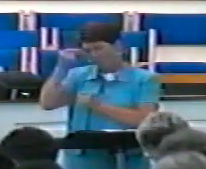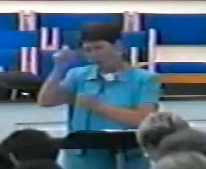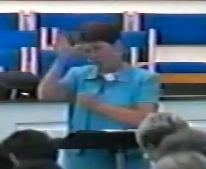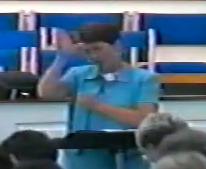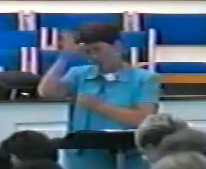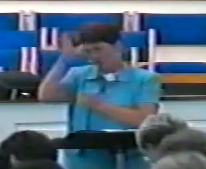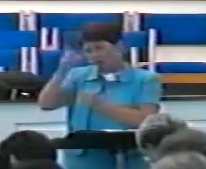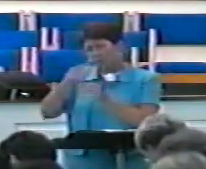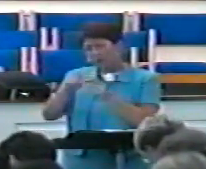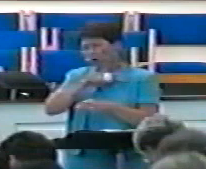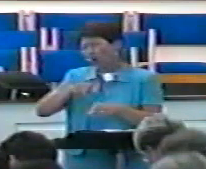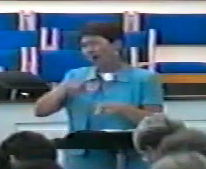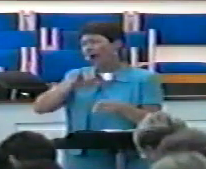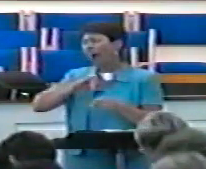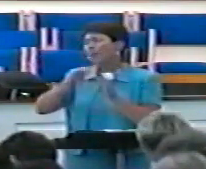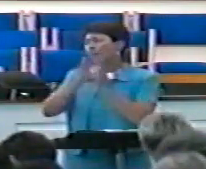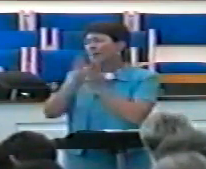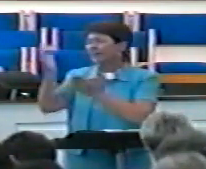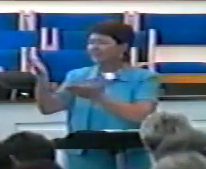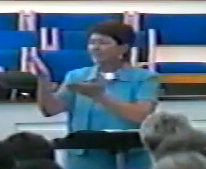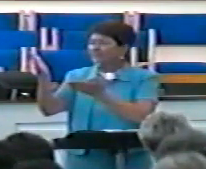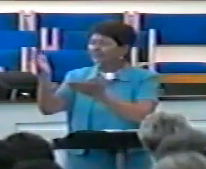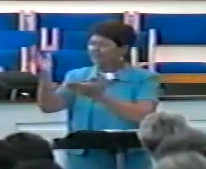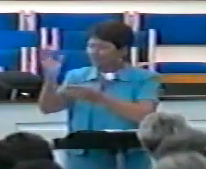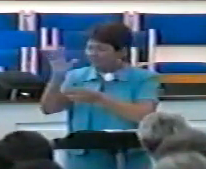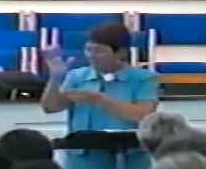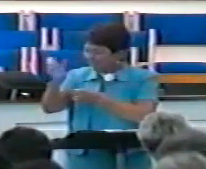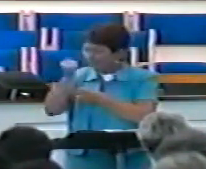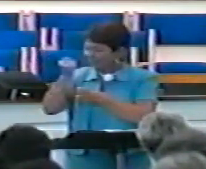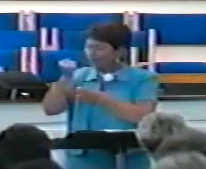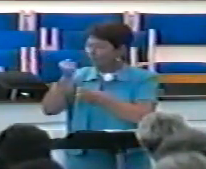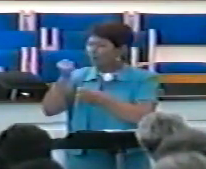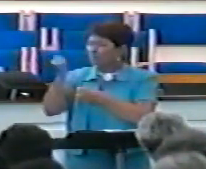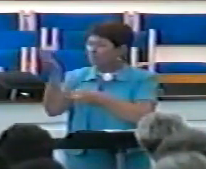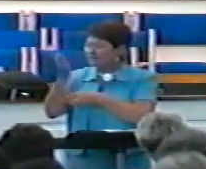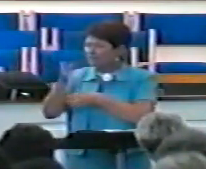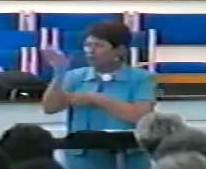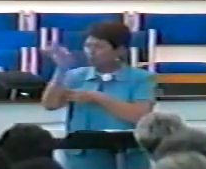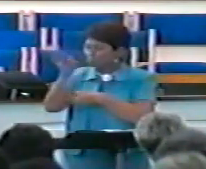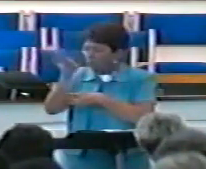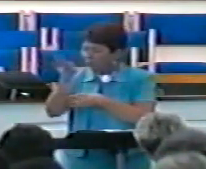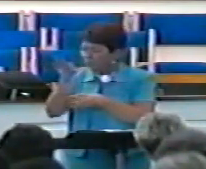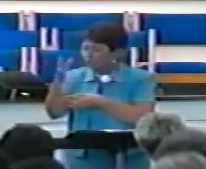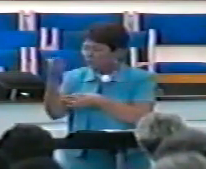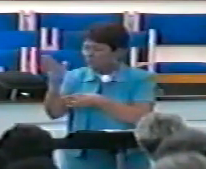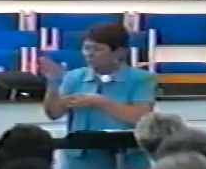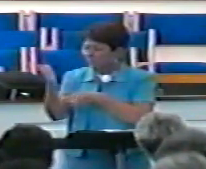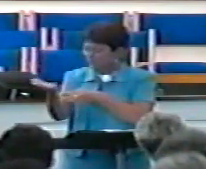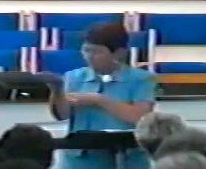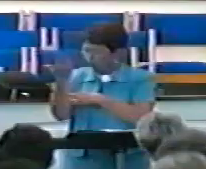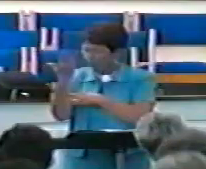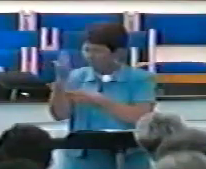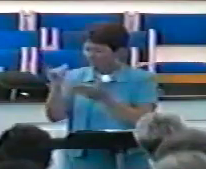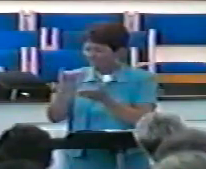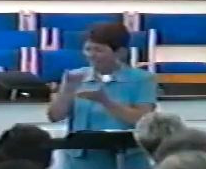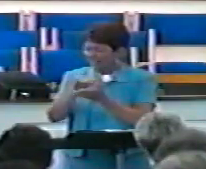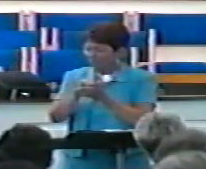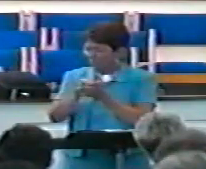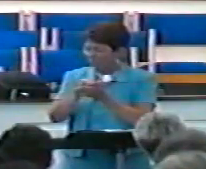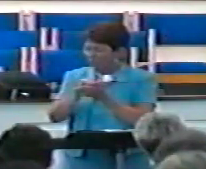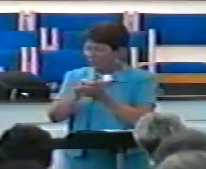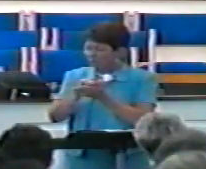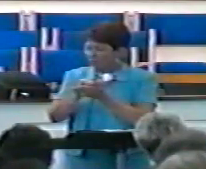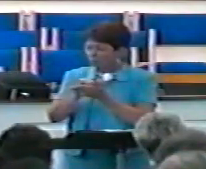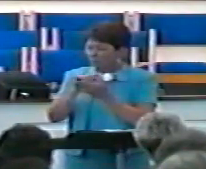the message that has been preached this morning, that it might take root downward and